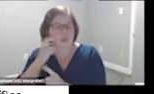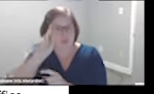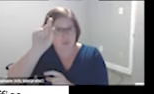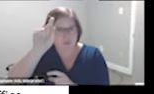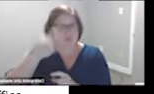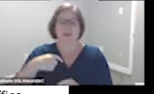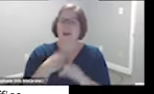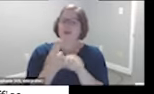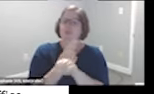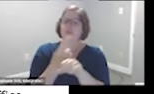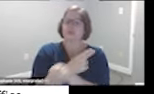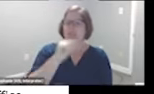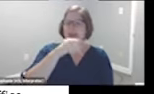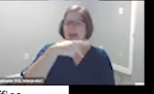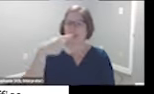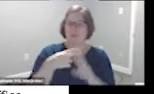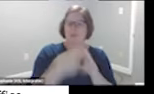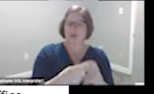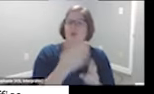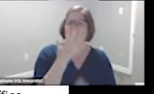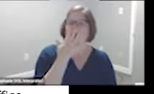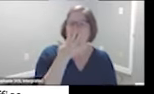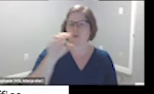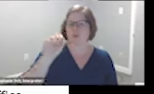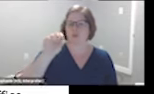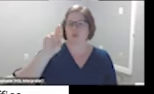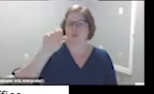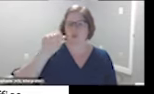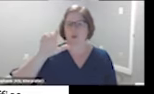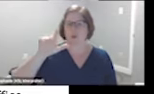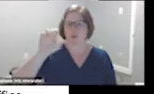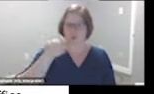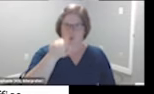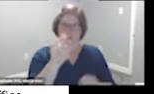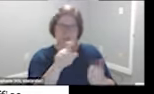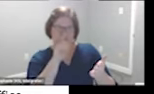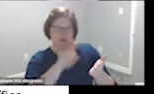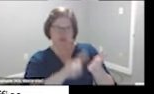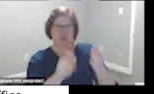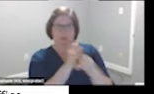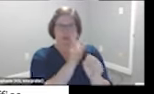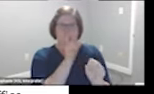on your computer, and at any time you can click it and it will simulate what color blindness looks like.